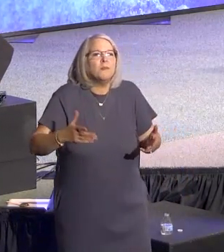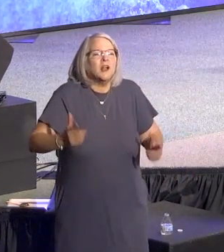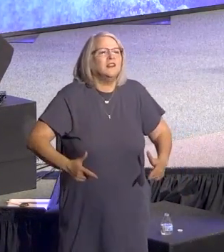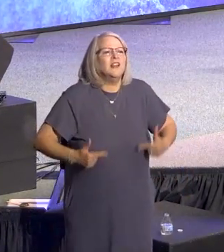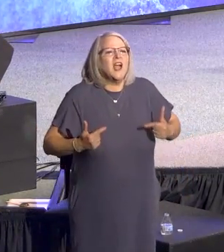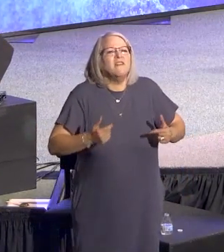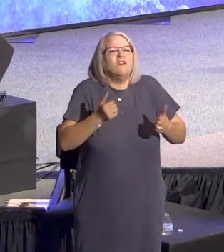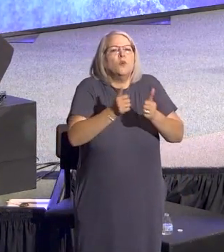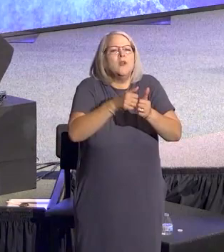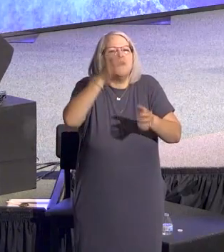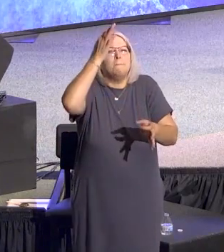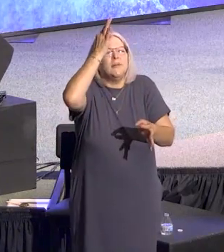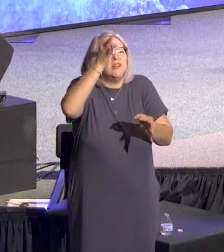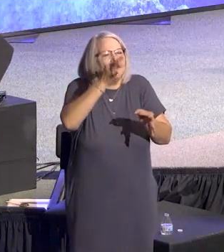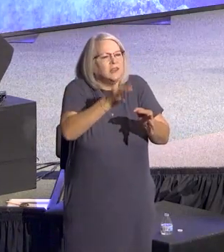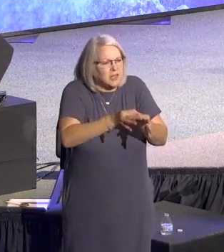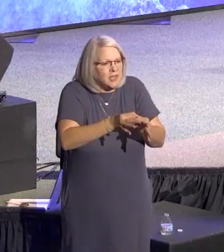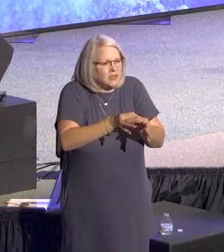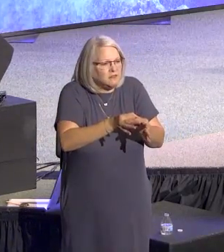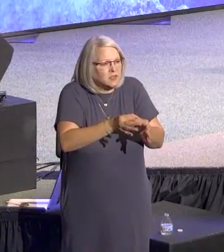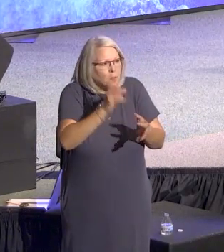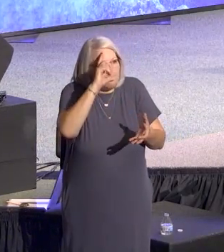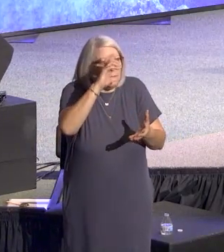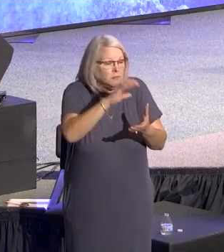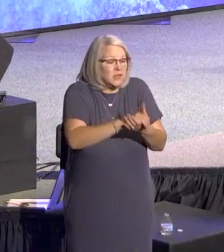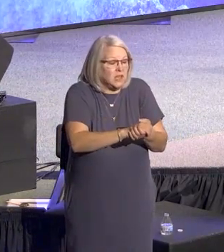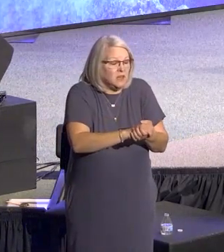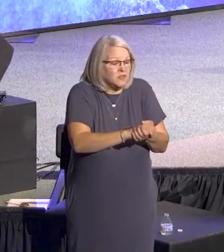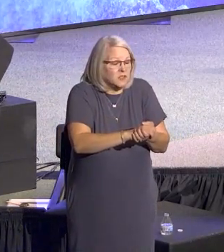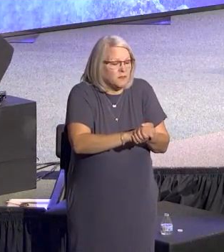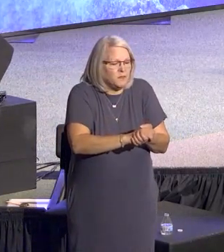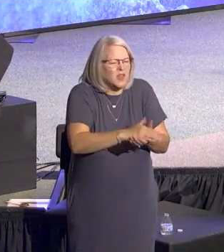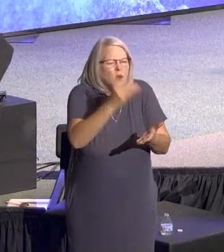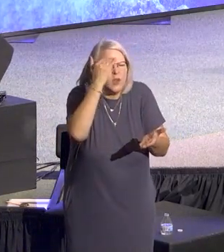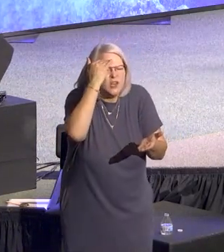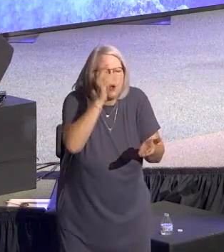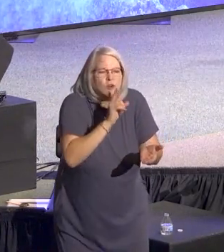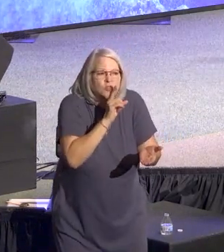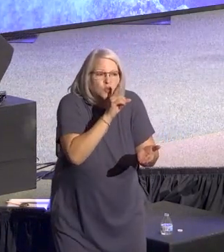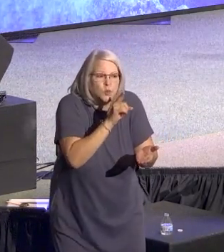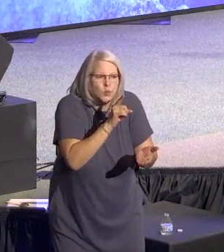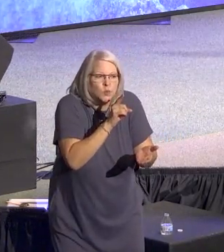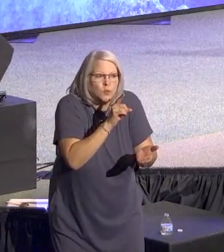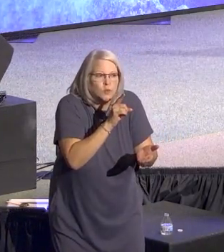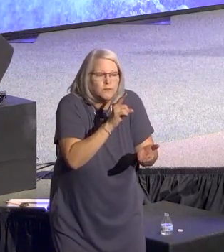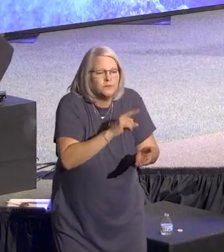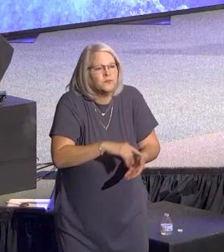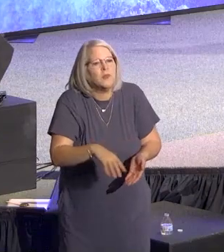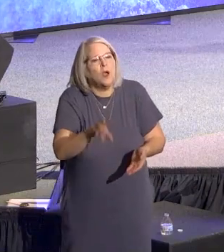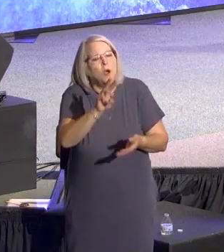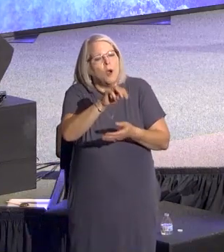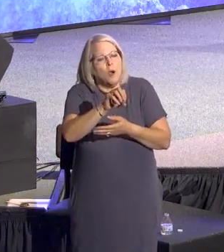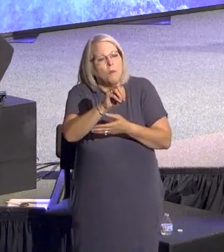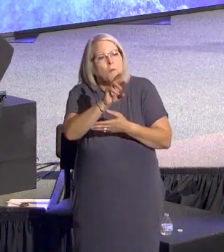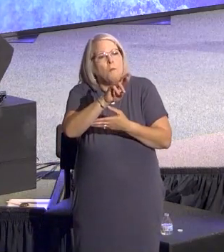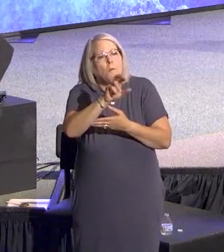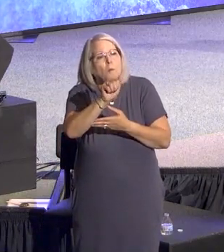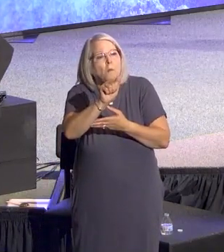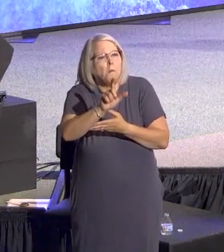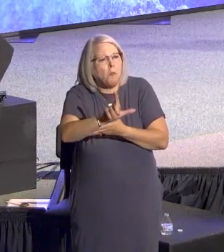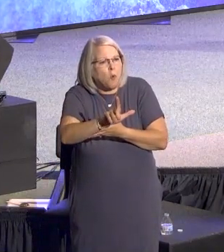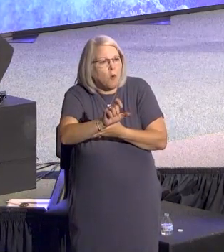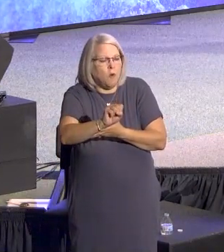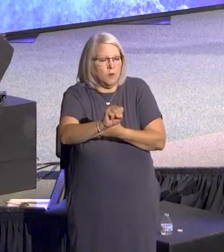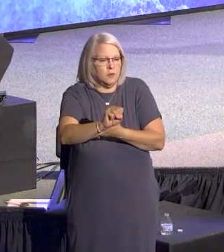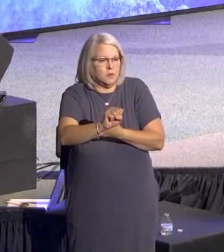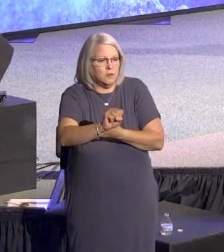know are true. And that truth is Christ. And with that, we have standards that